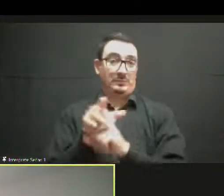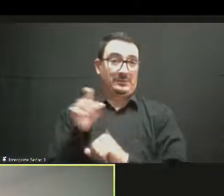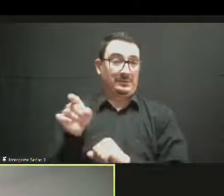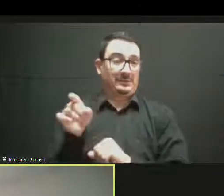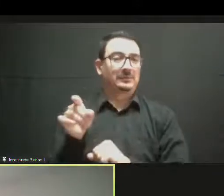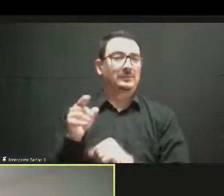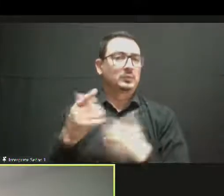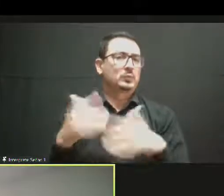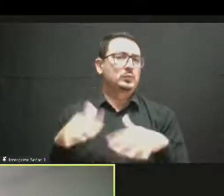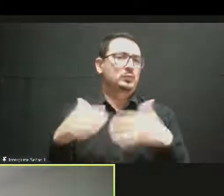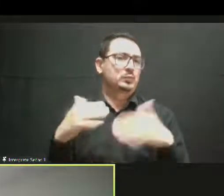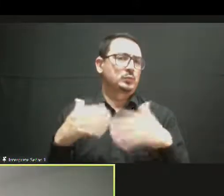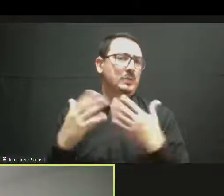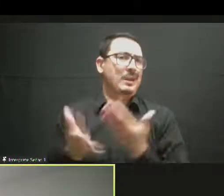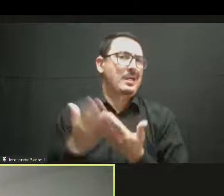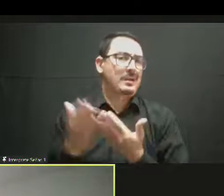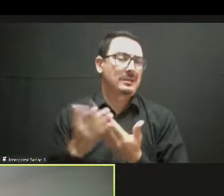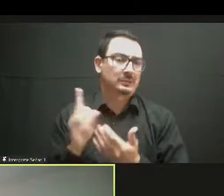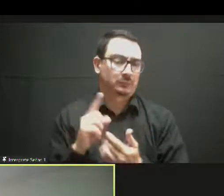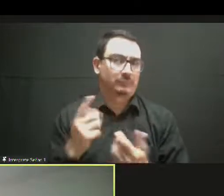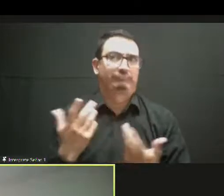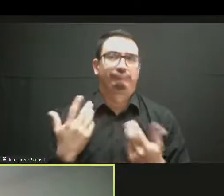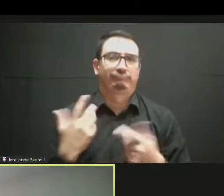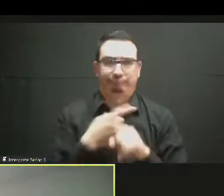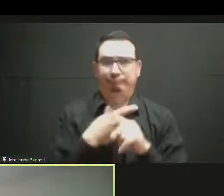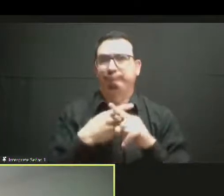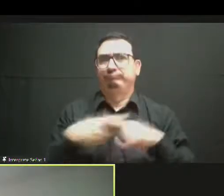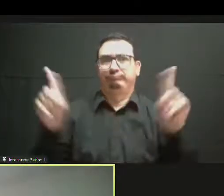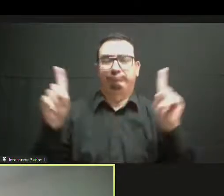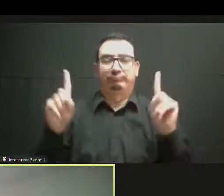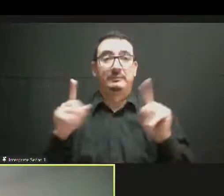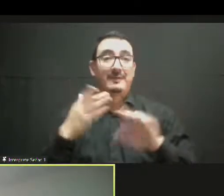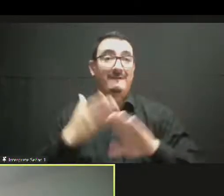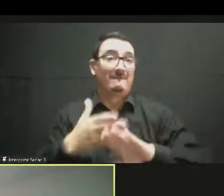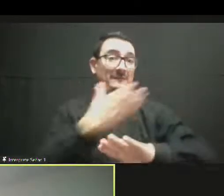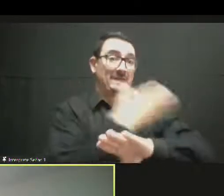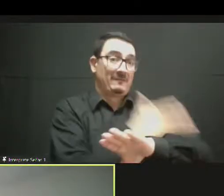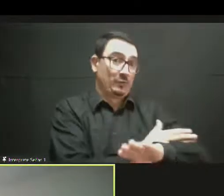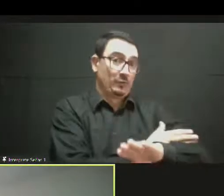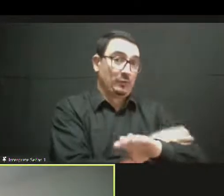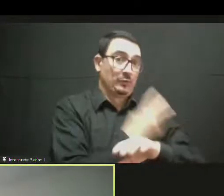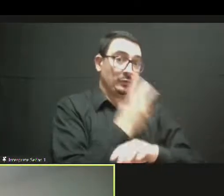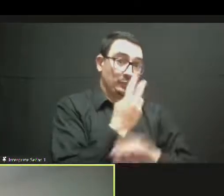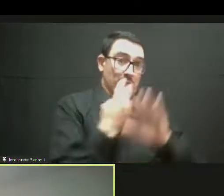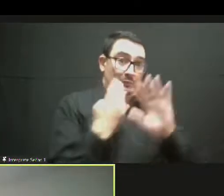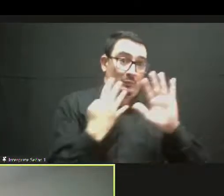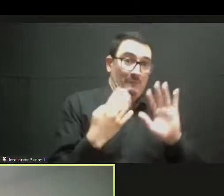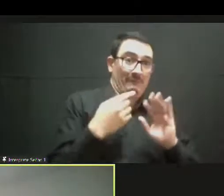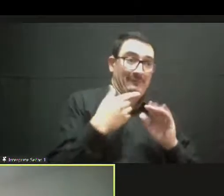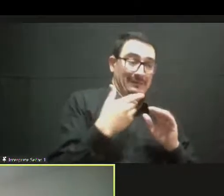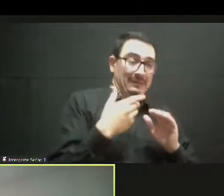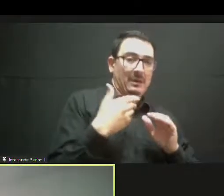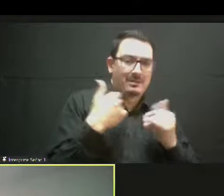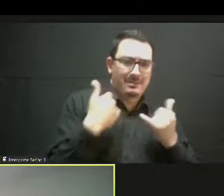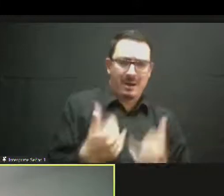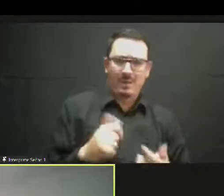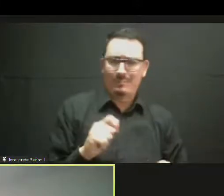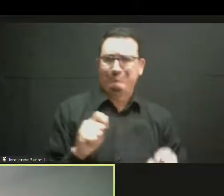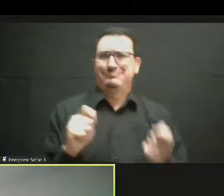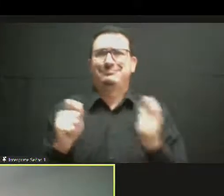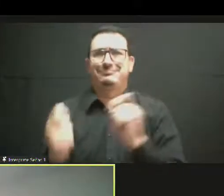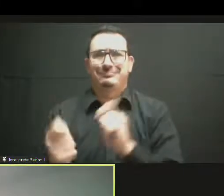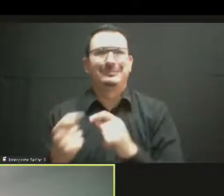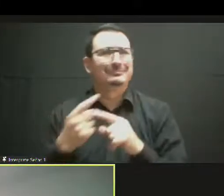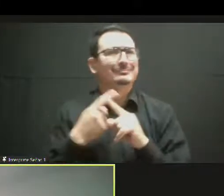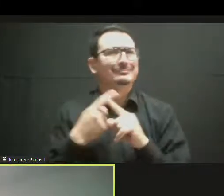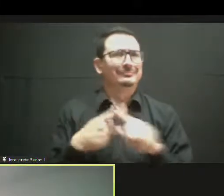2019. We were not near where we are right now. And actually we are still, as I say, fuzzy in terms of the highlighting